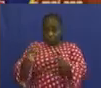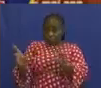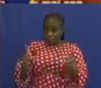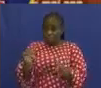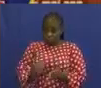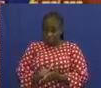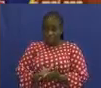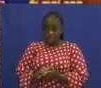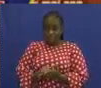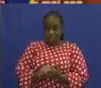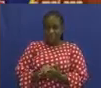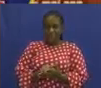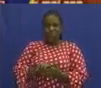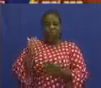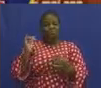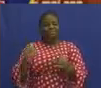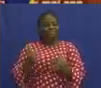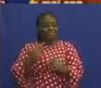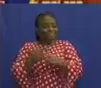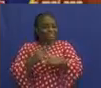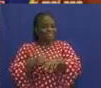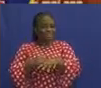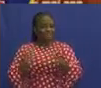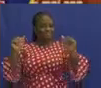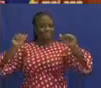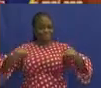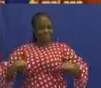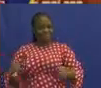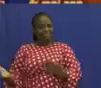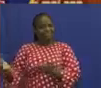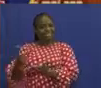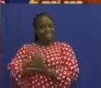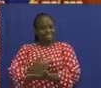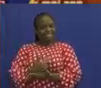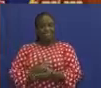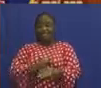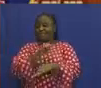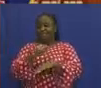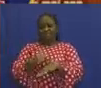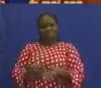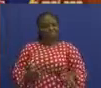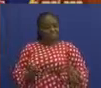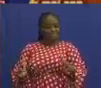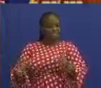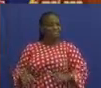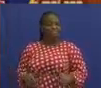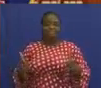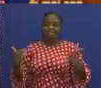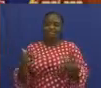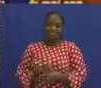so, we will soon be able to return to our normal way of life.